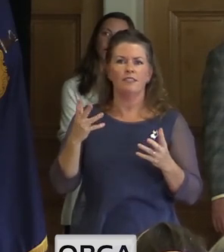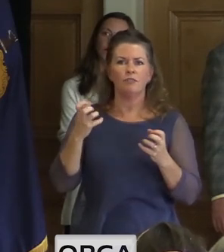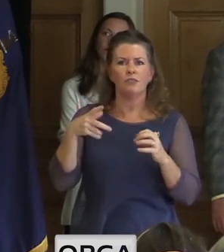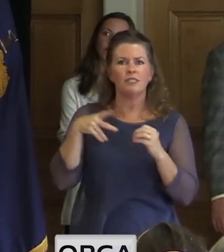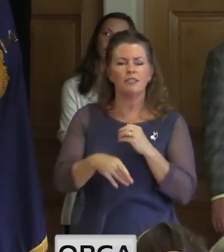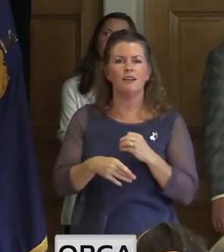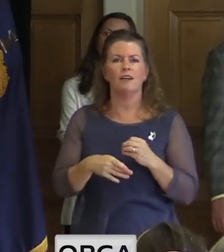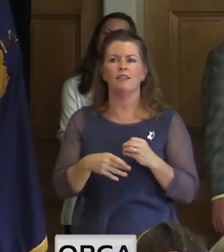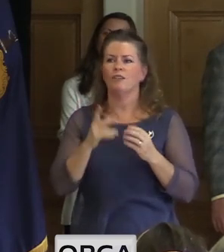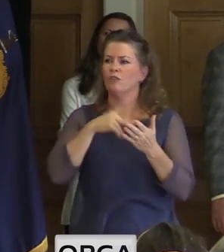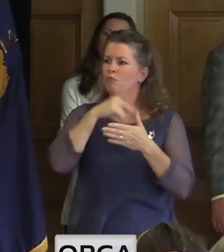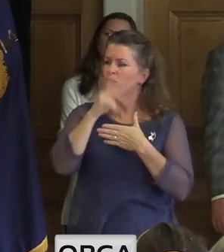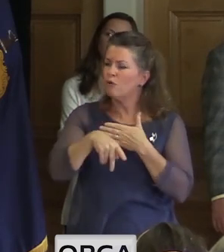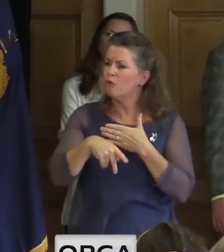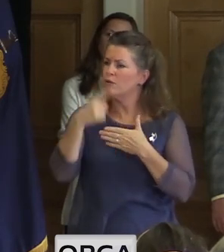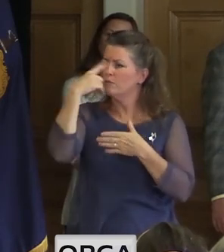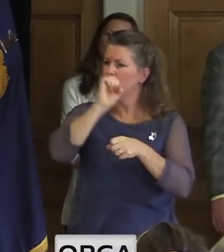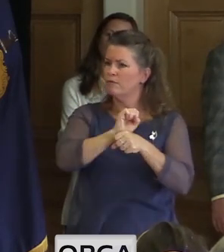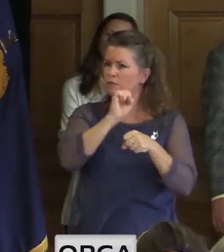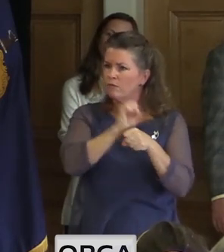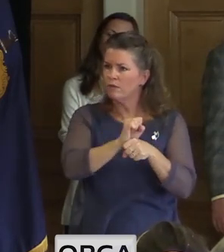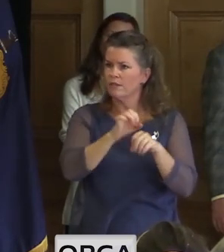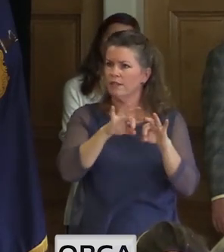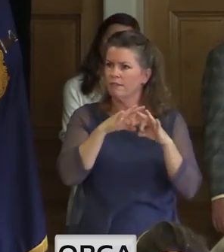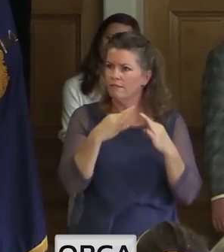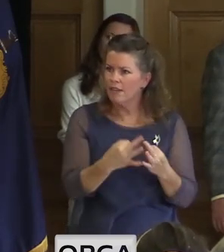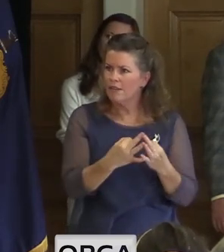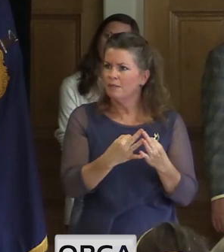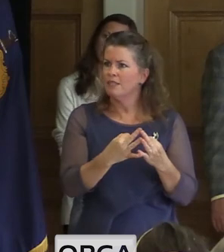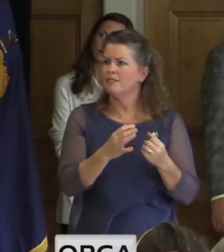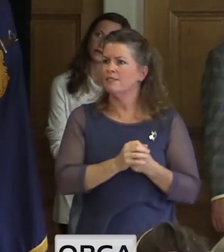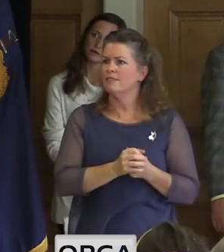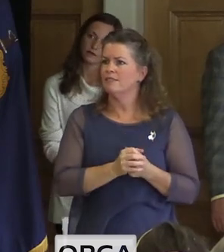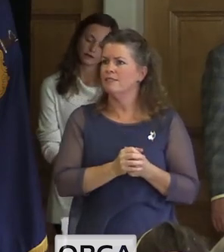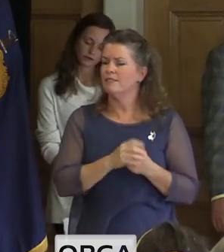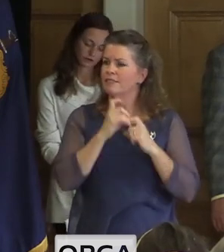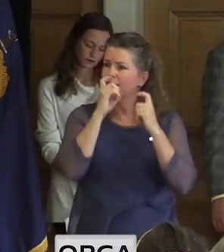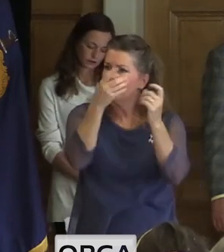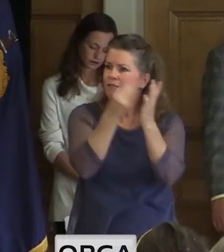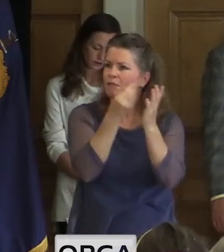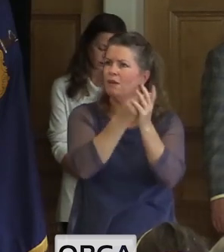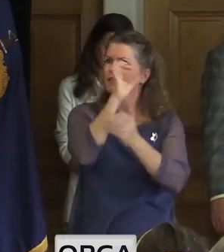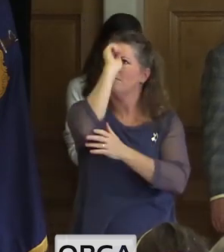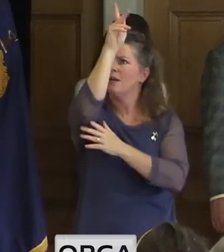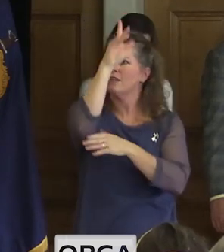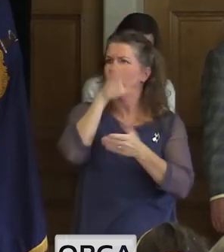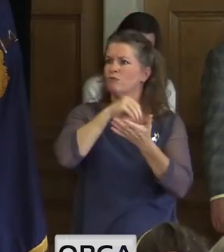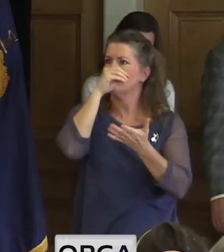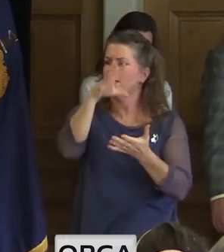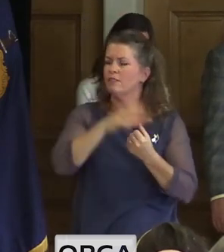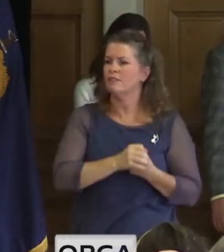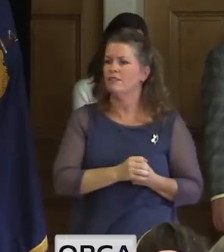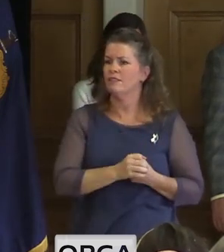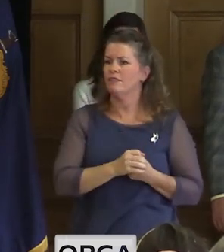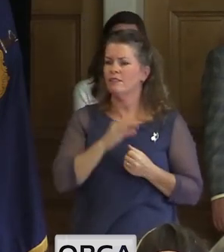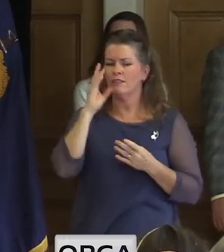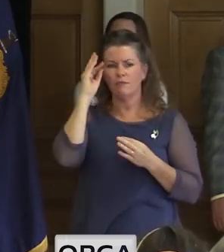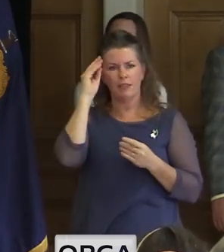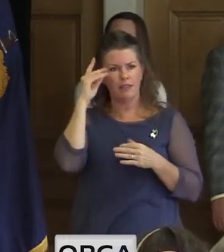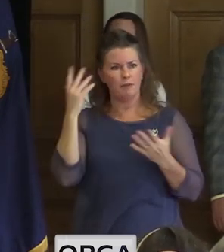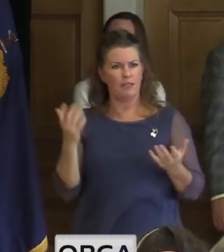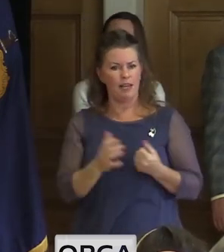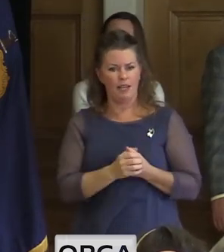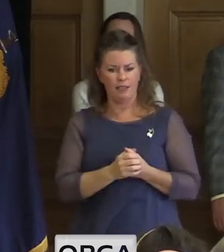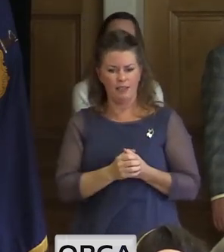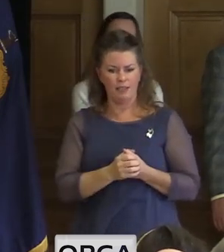cut the programs that working families need in order to give tax breaks to billionaires. That's pathetic. And when I think about a president here who